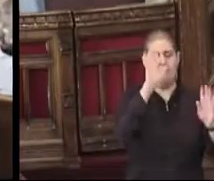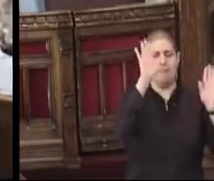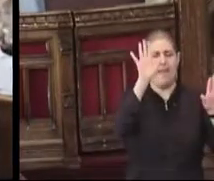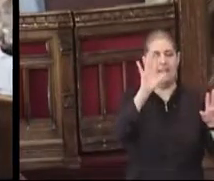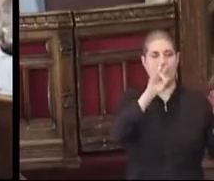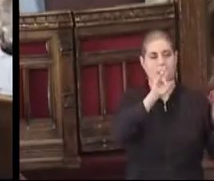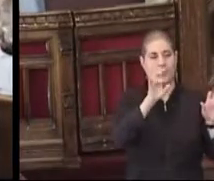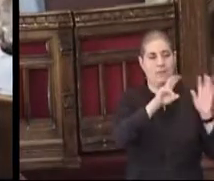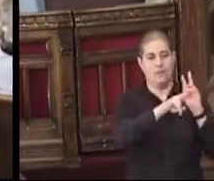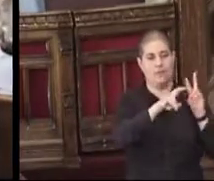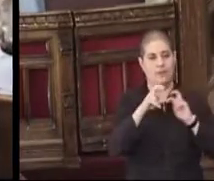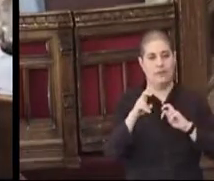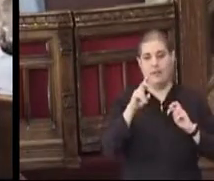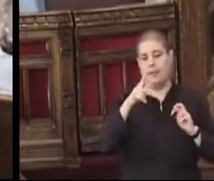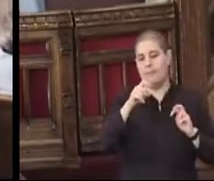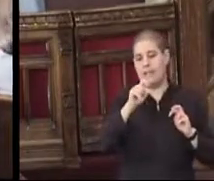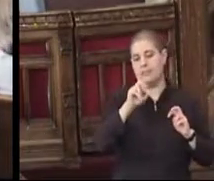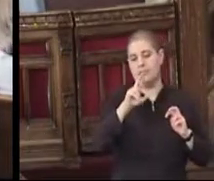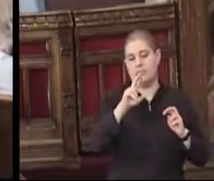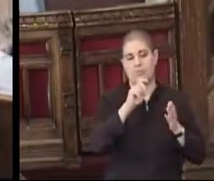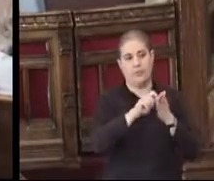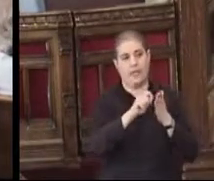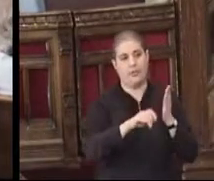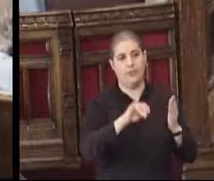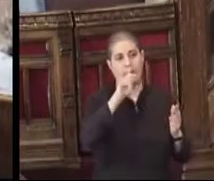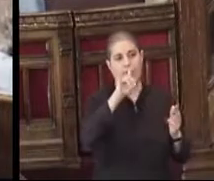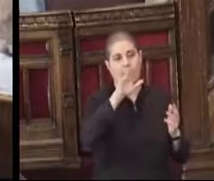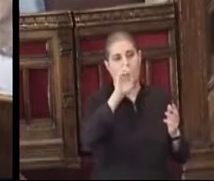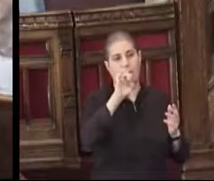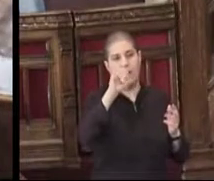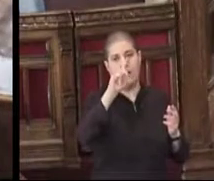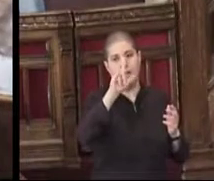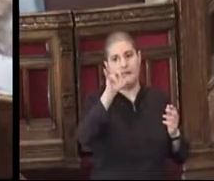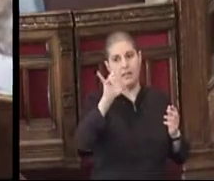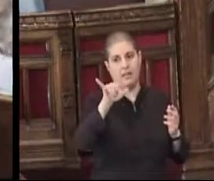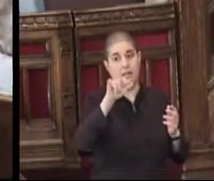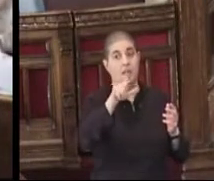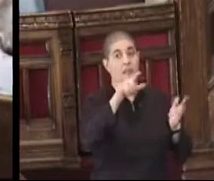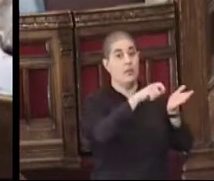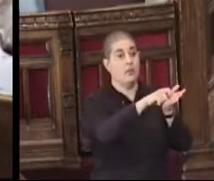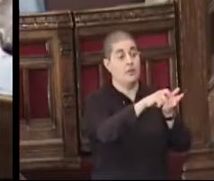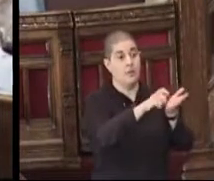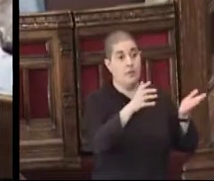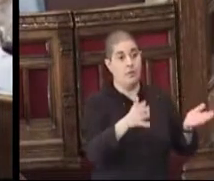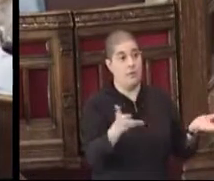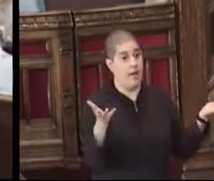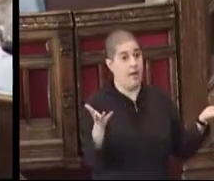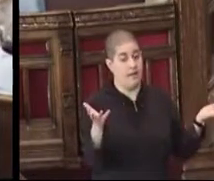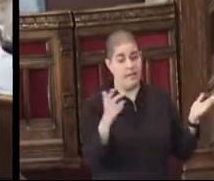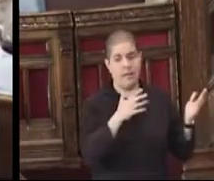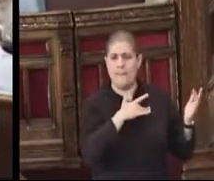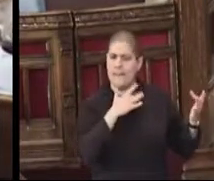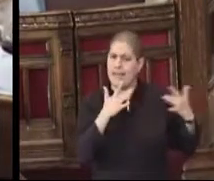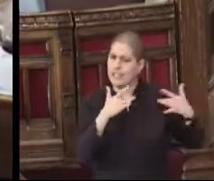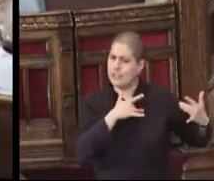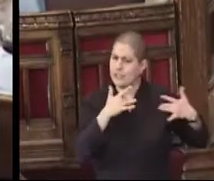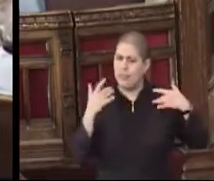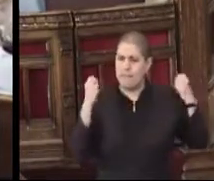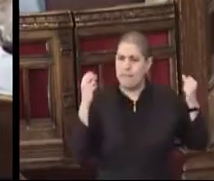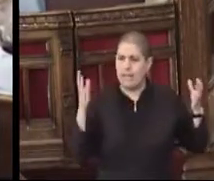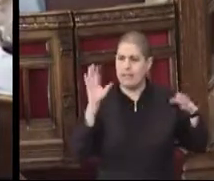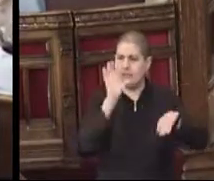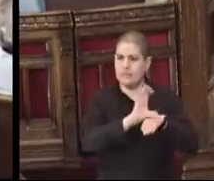she found from pastor and writer Kyle Eidelman. And he writes, "My concern is that many